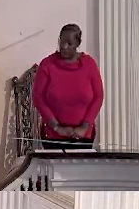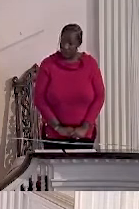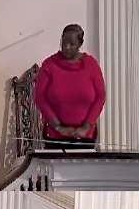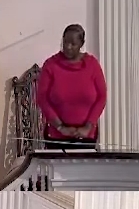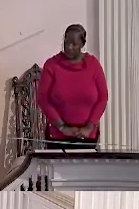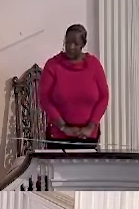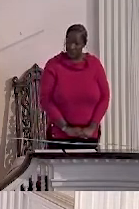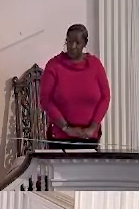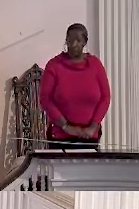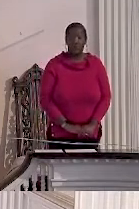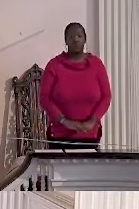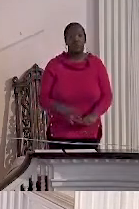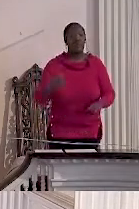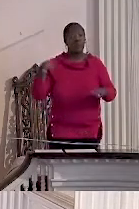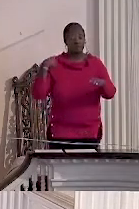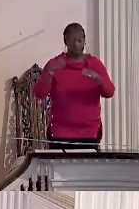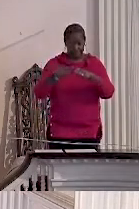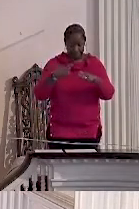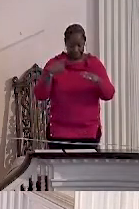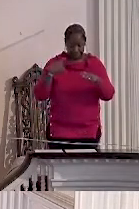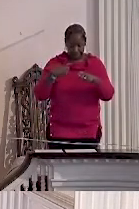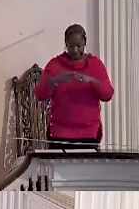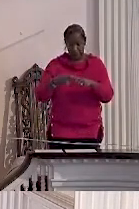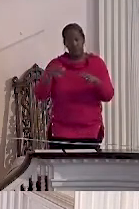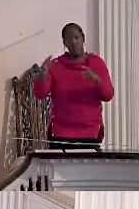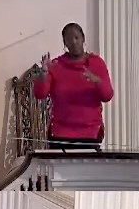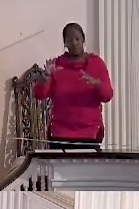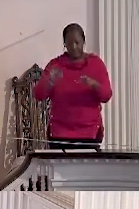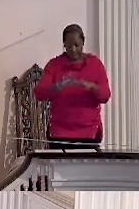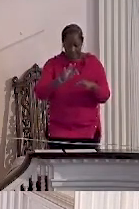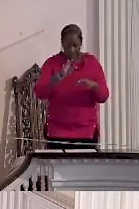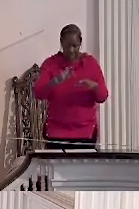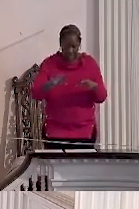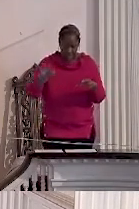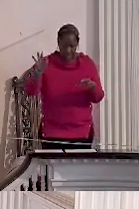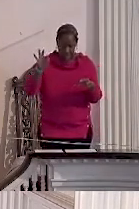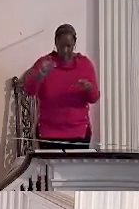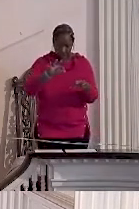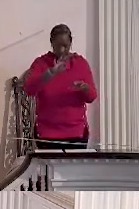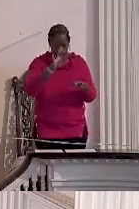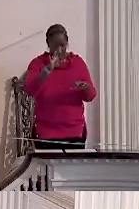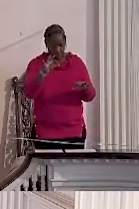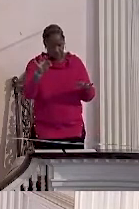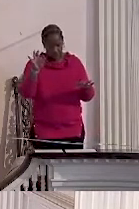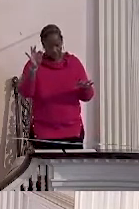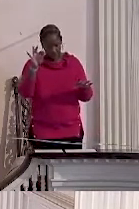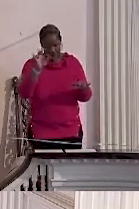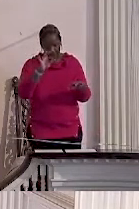Thank you.